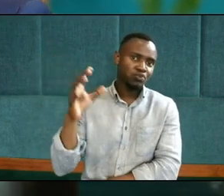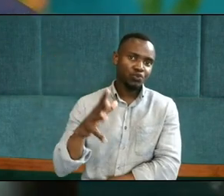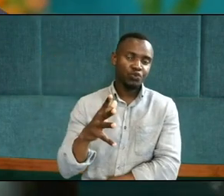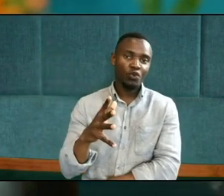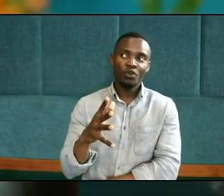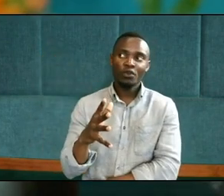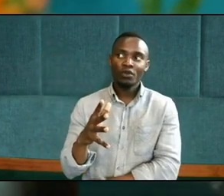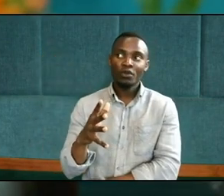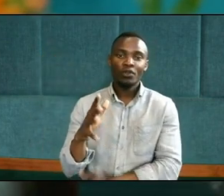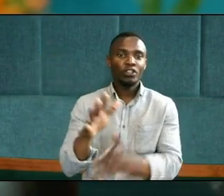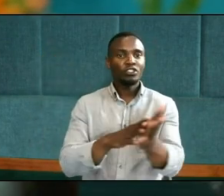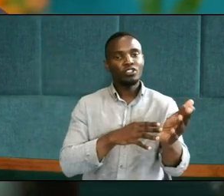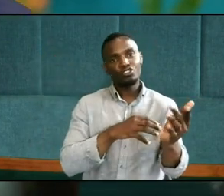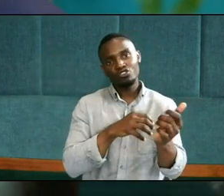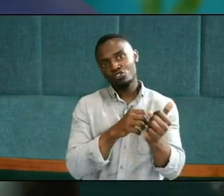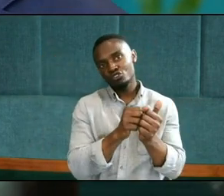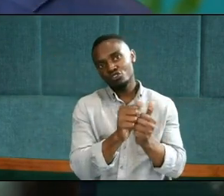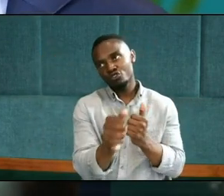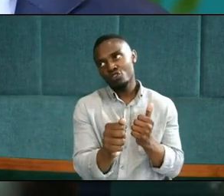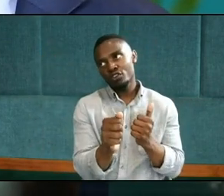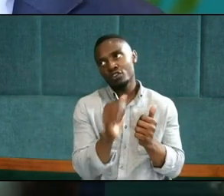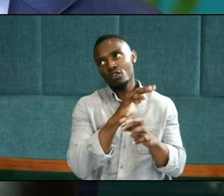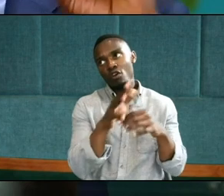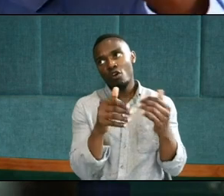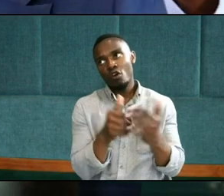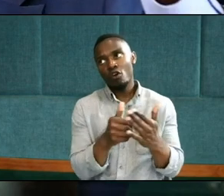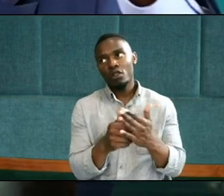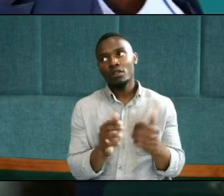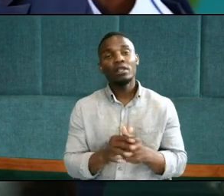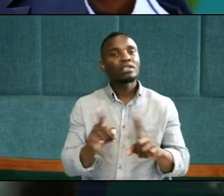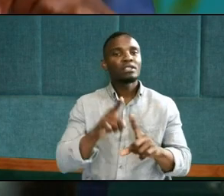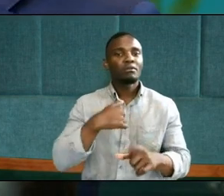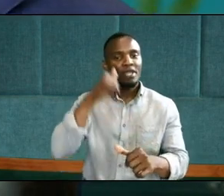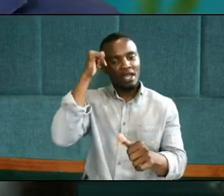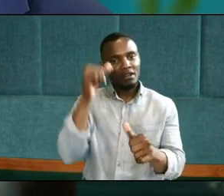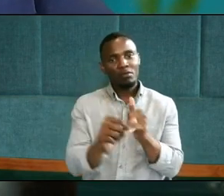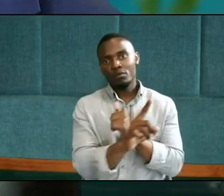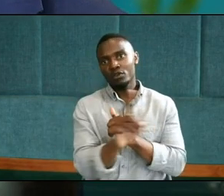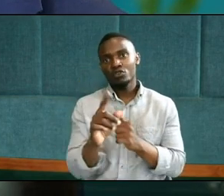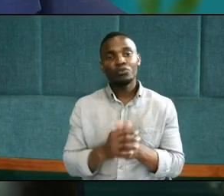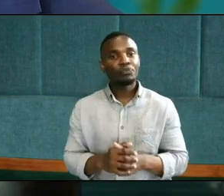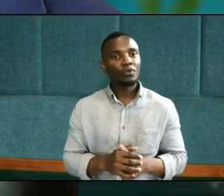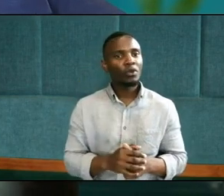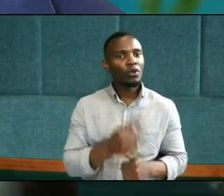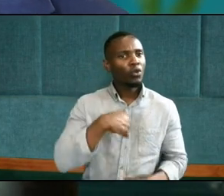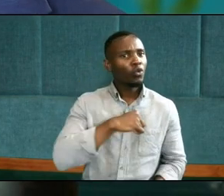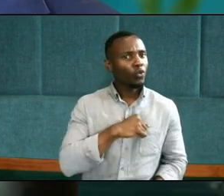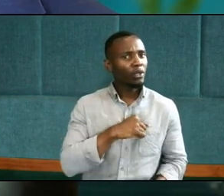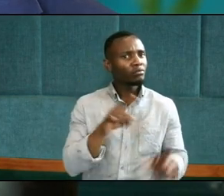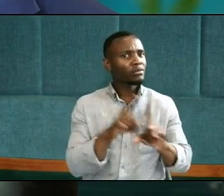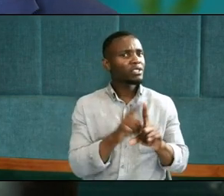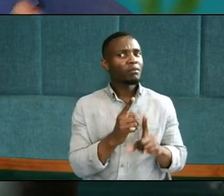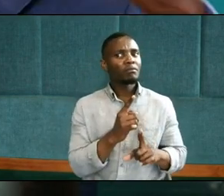human being, came and smashed. That's the kingdom we are waiting for. Let me remind you now where we are. Are we in the days of